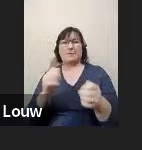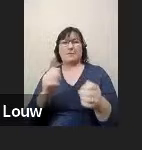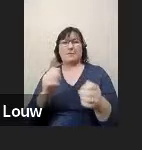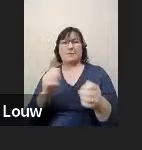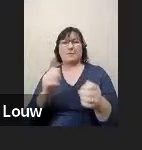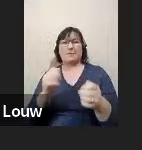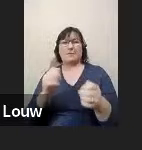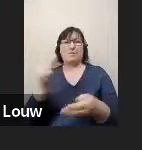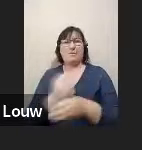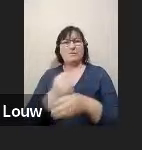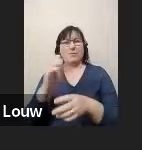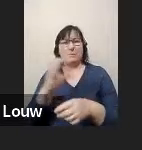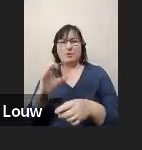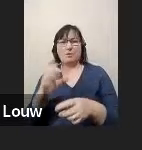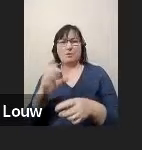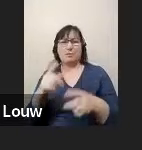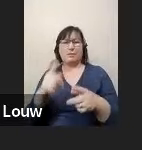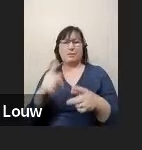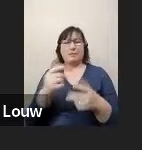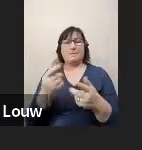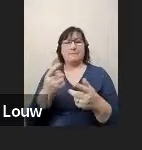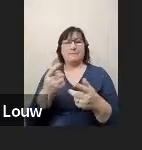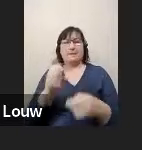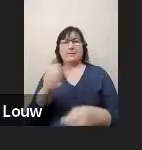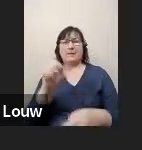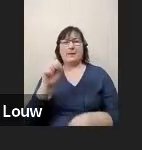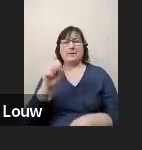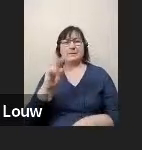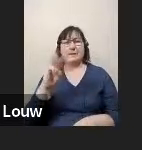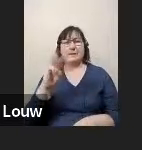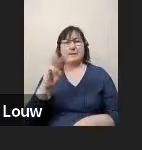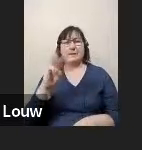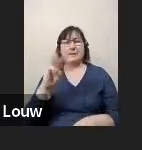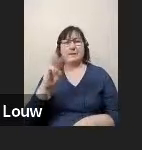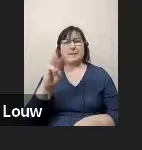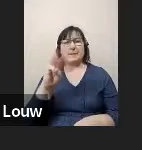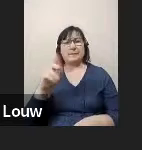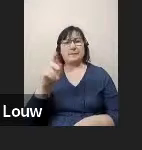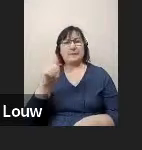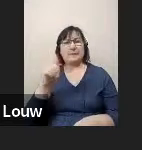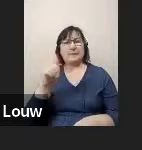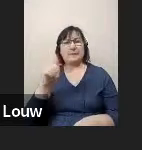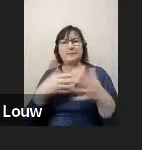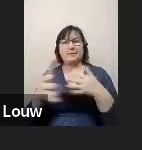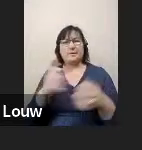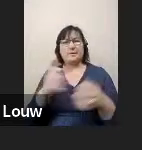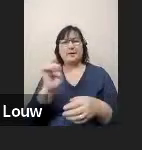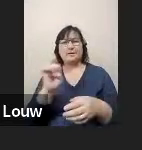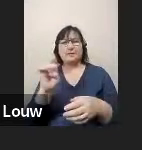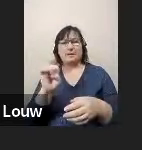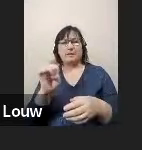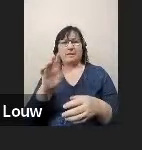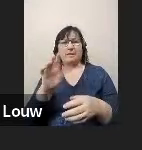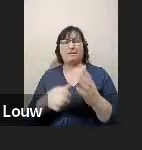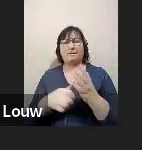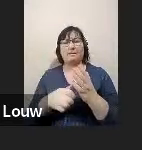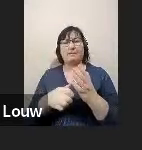the SMTT Government and Tax Practitioner Estates and Tax Exempt Institution